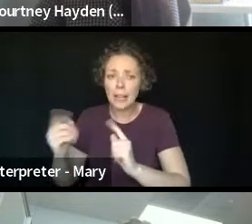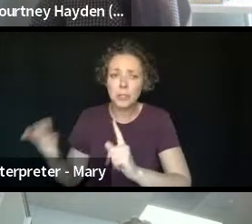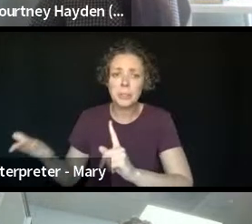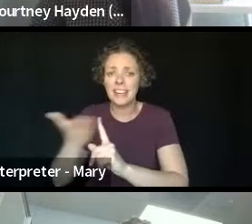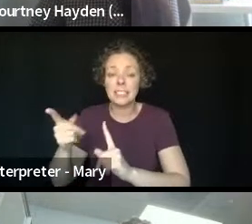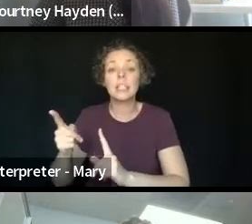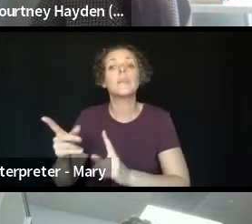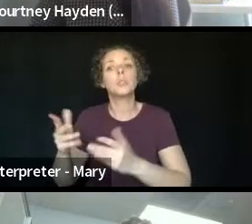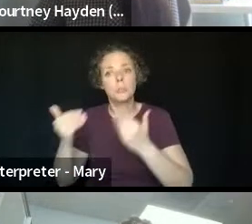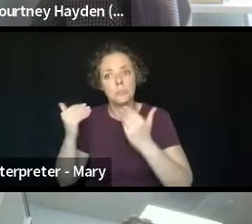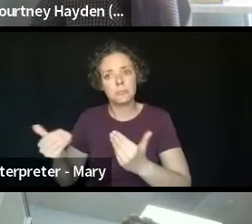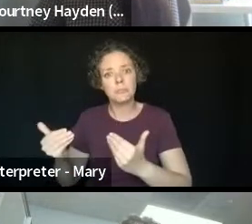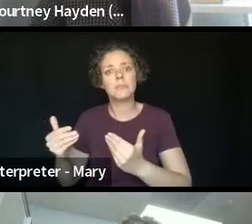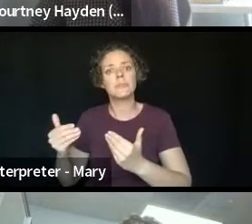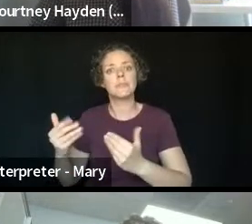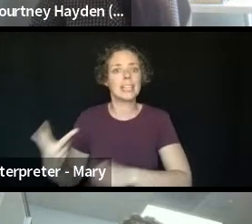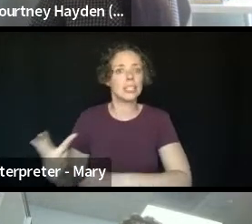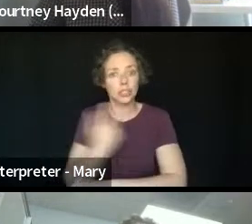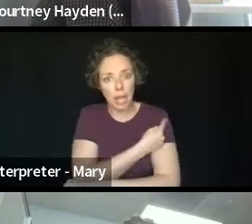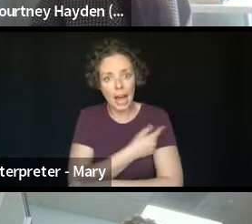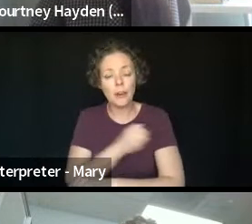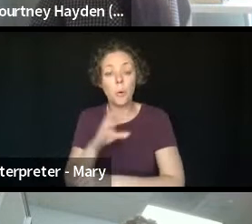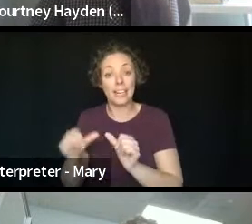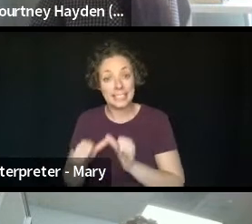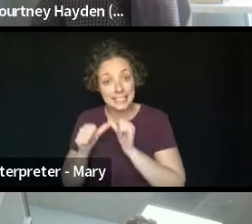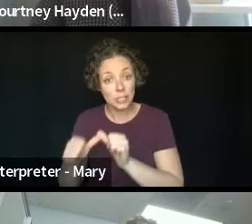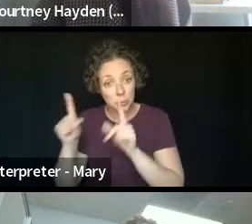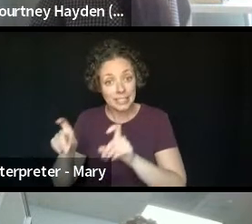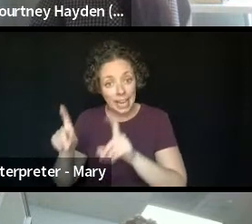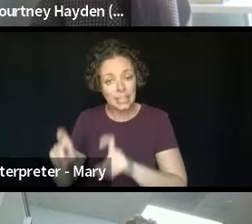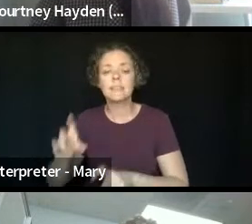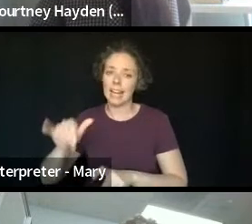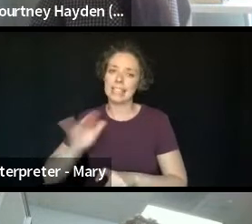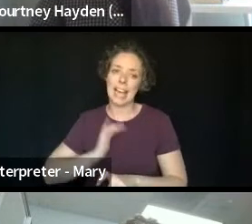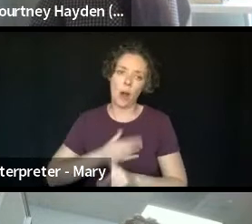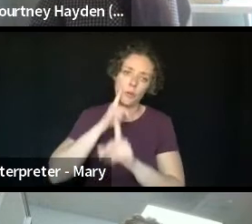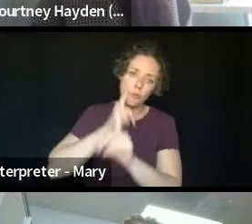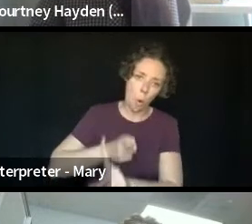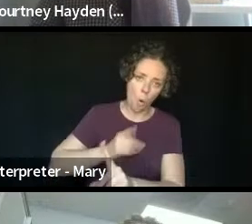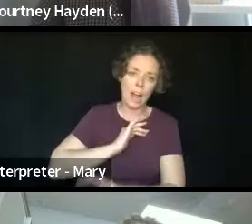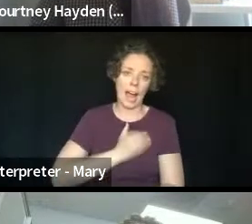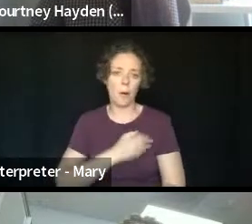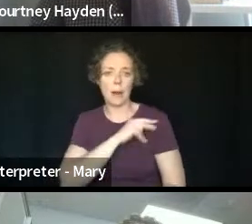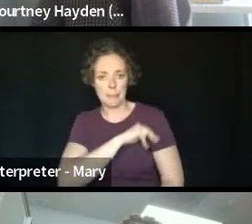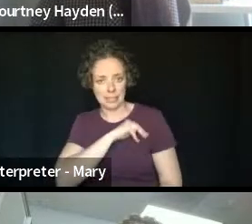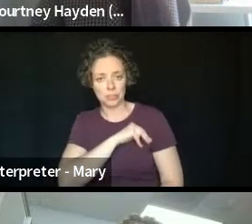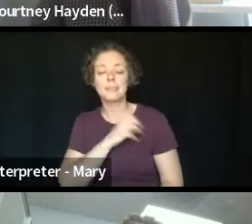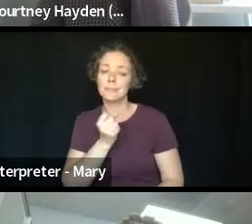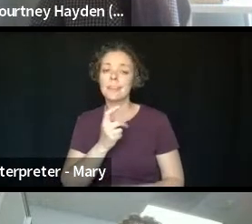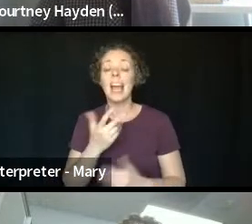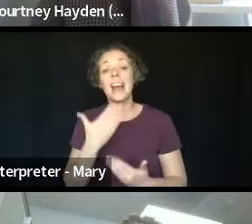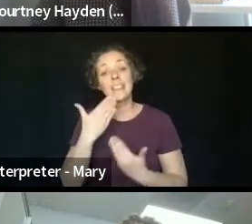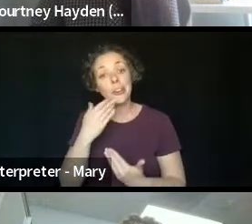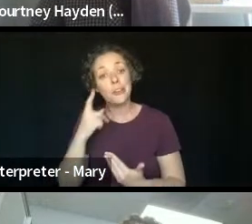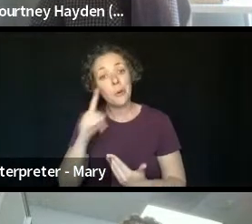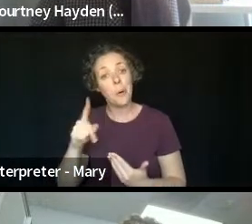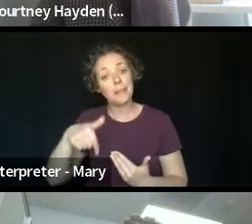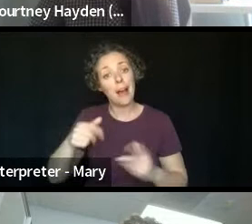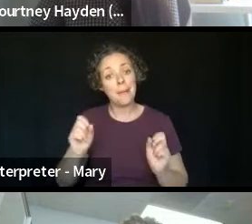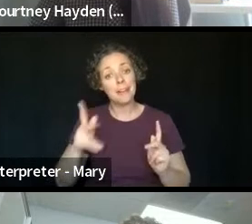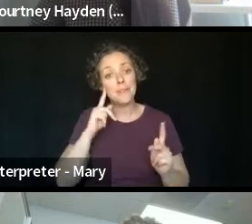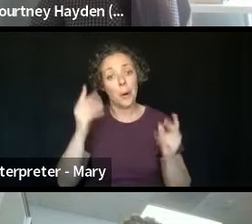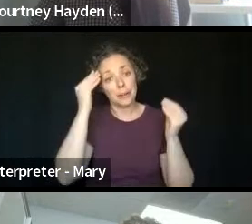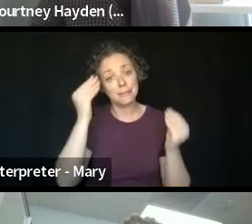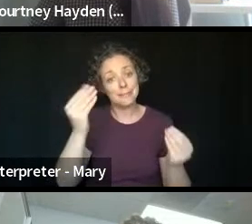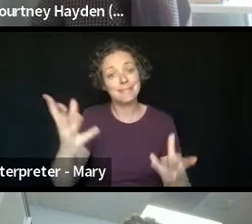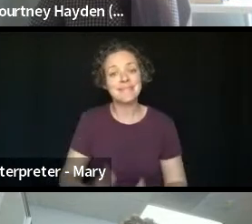or continuing to test, that's what our goal and our mission is. So thank you for the opportunity to spread an announcement. This is